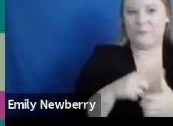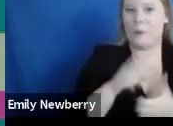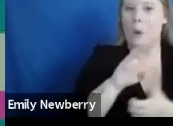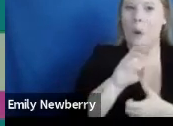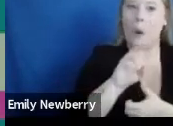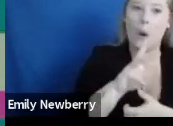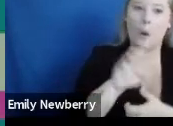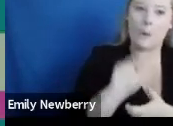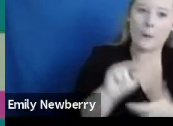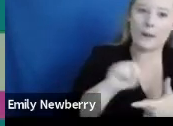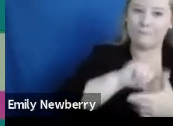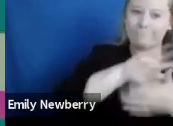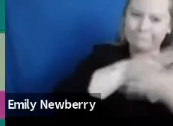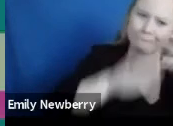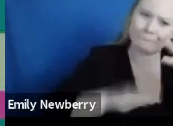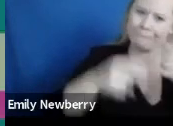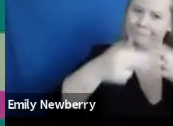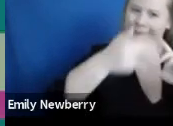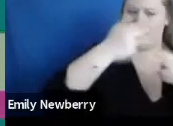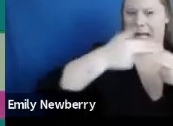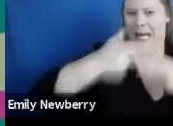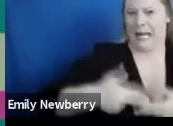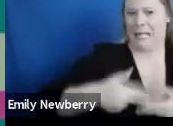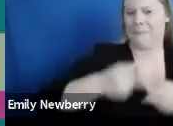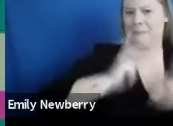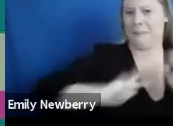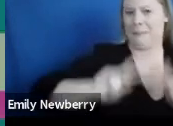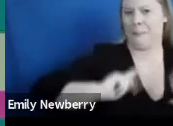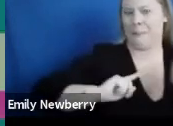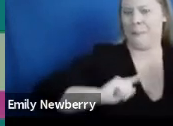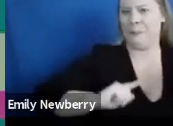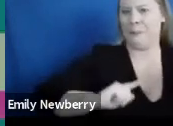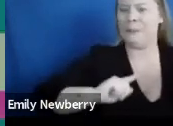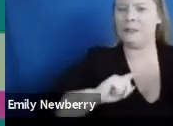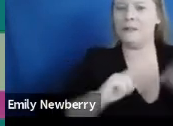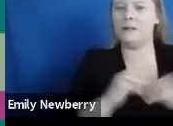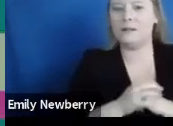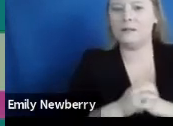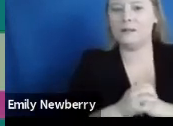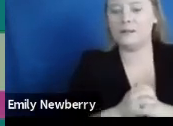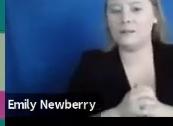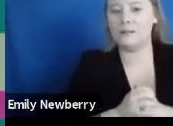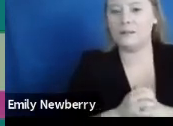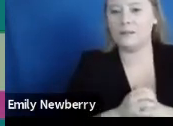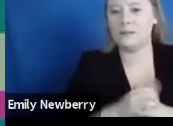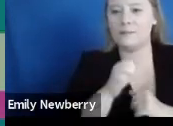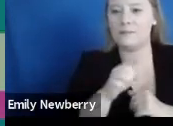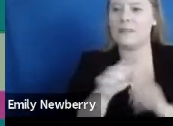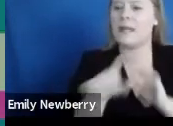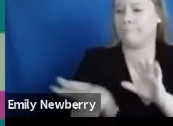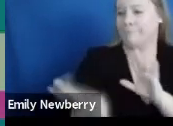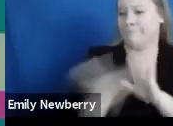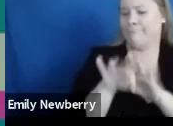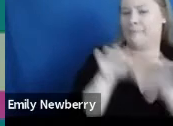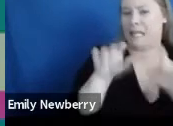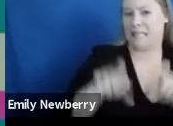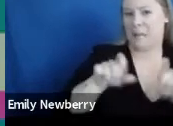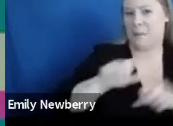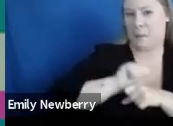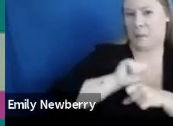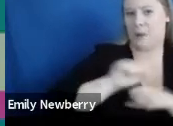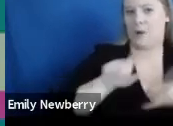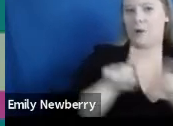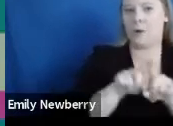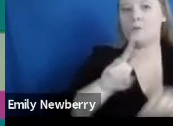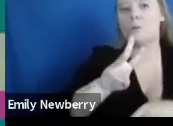Johnson, and Dale Bowman, who really lead our field and sampling work. Also Whitney Thomas